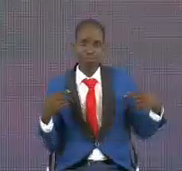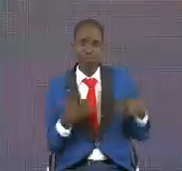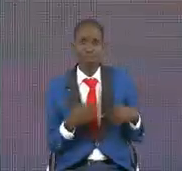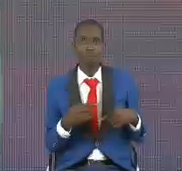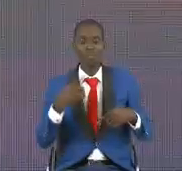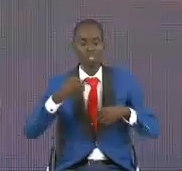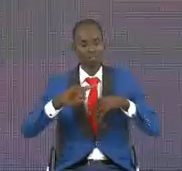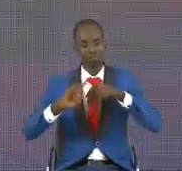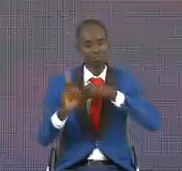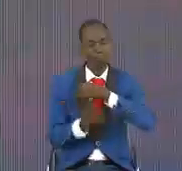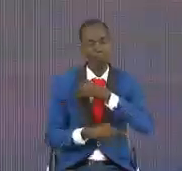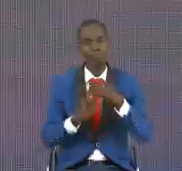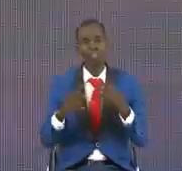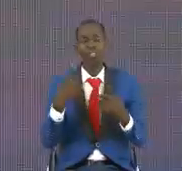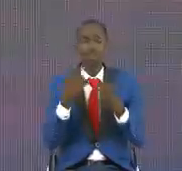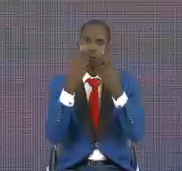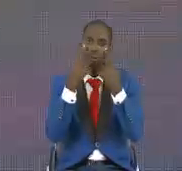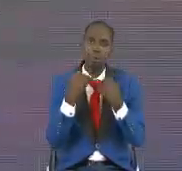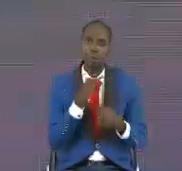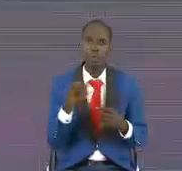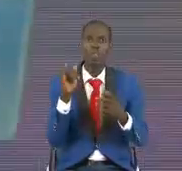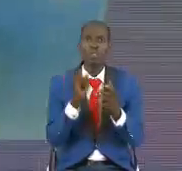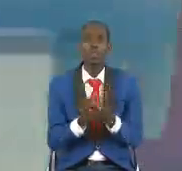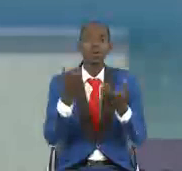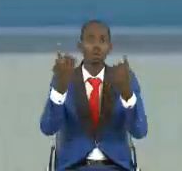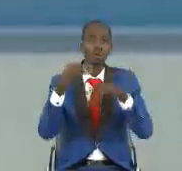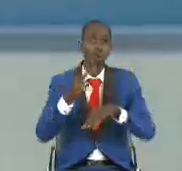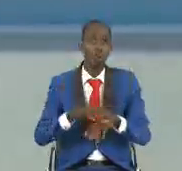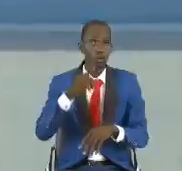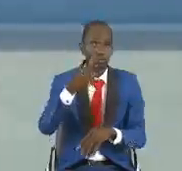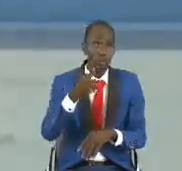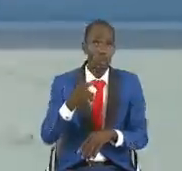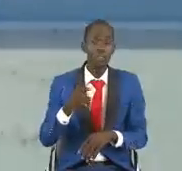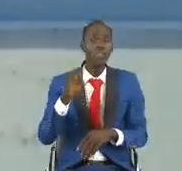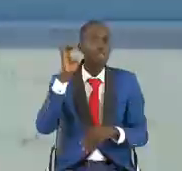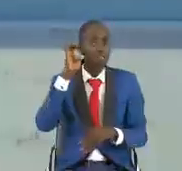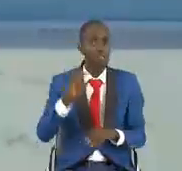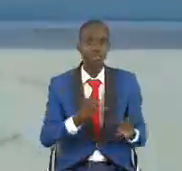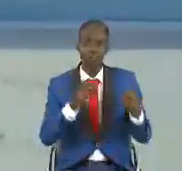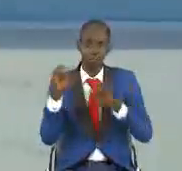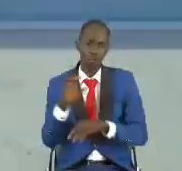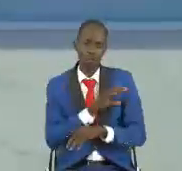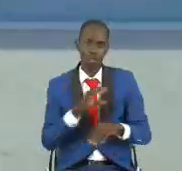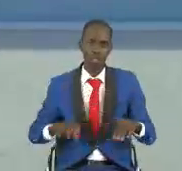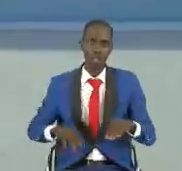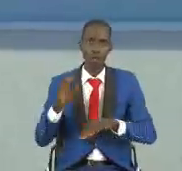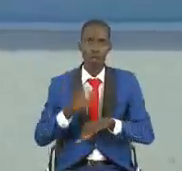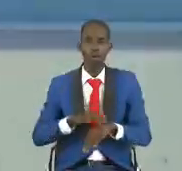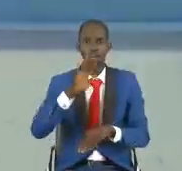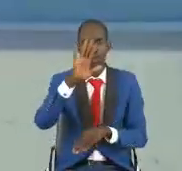striking, the weeping that shall come upon you, he put Christ on your page. And he